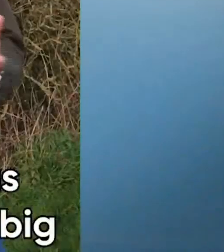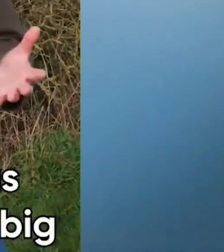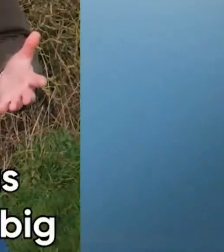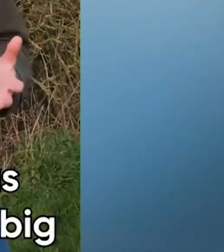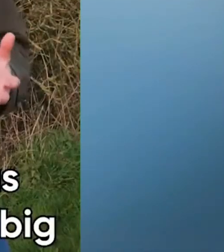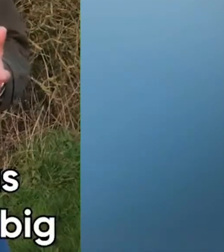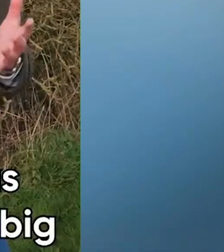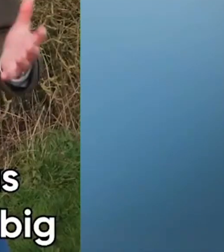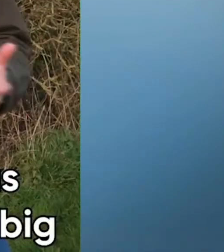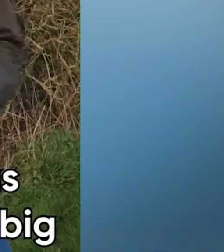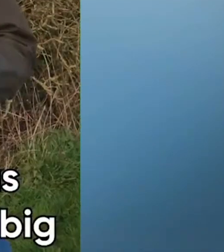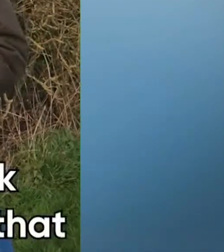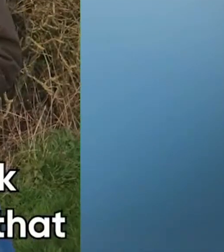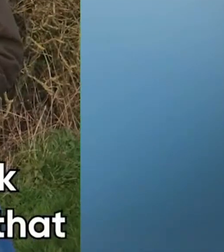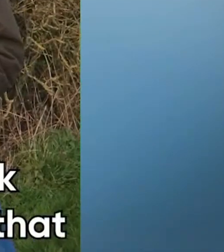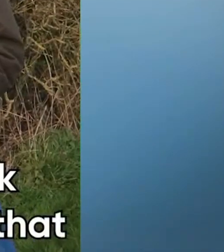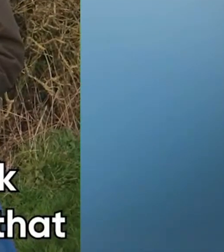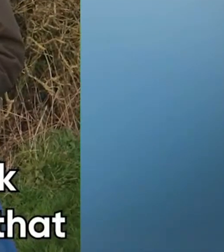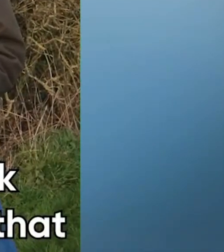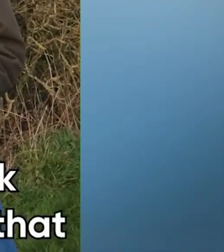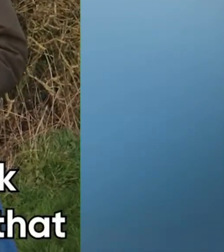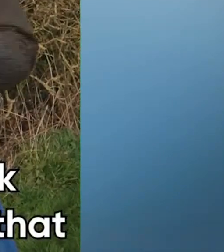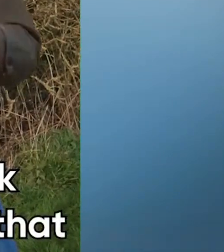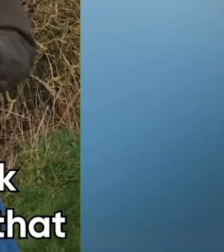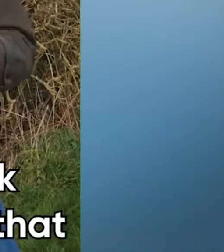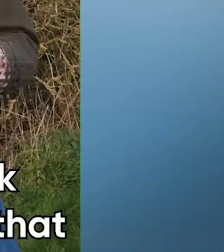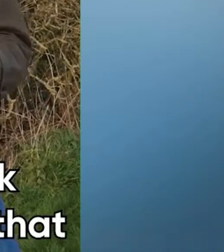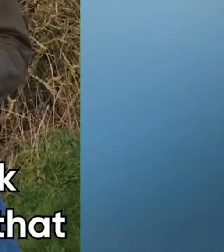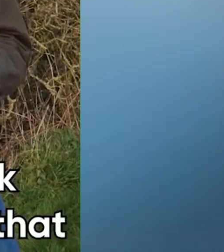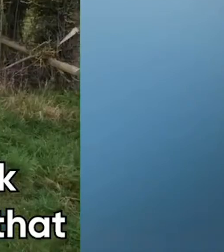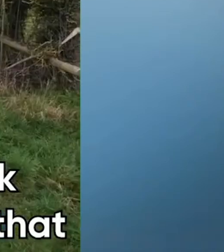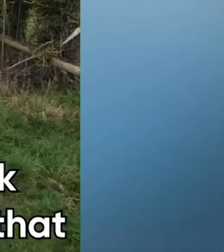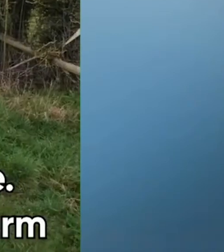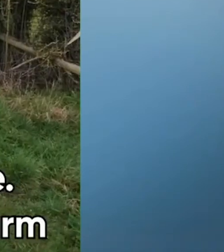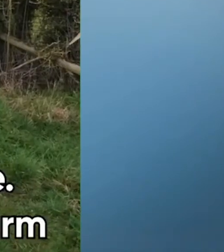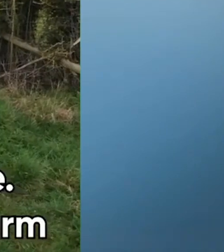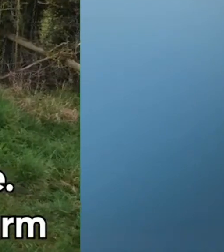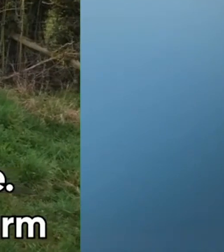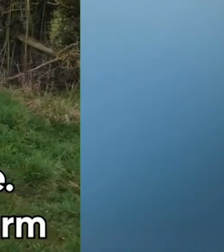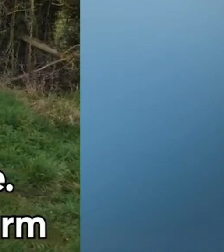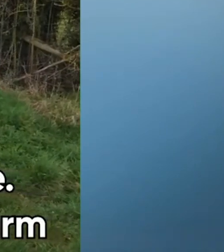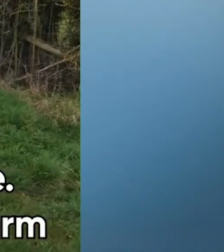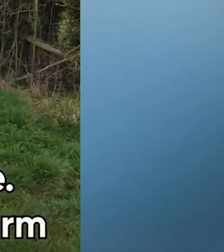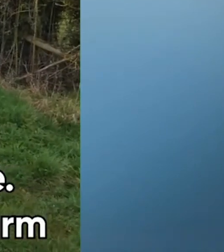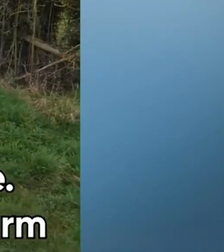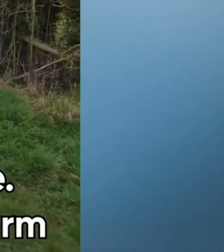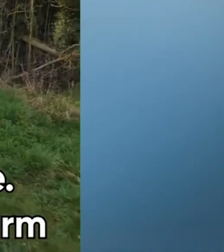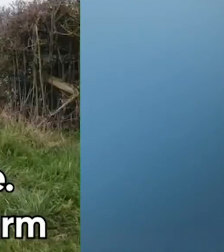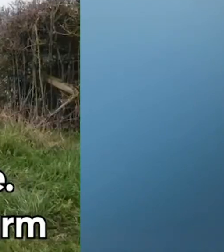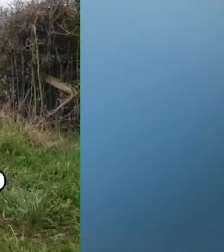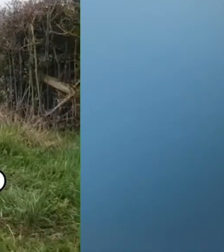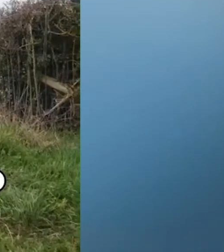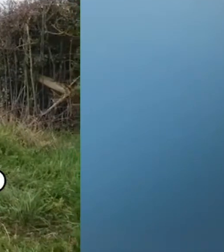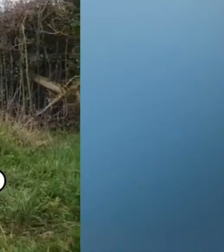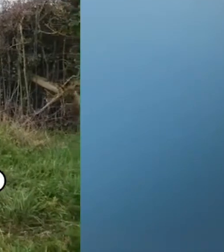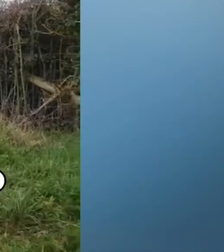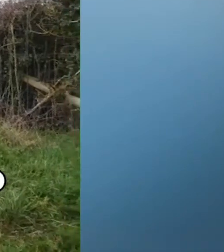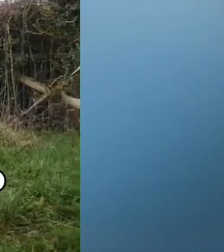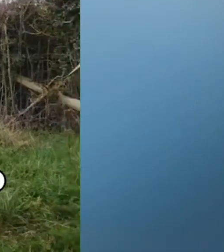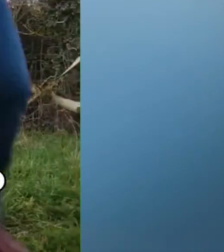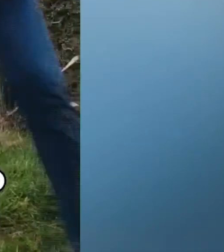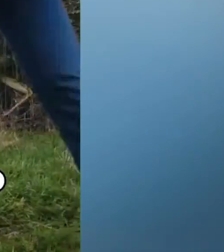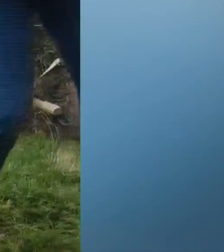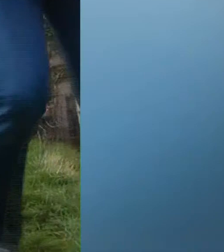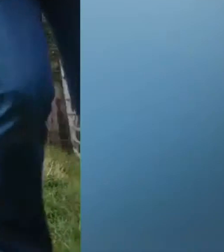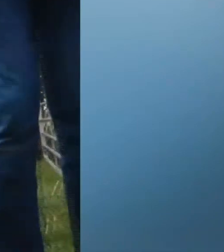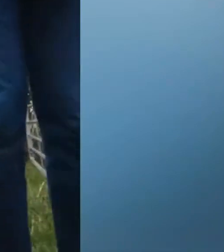Sheep worrying has always been quite a big problem, and I think there's a real feeling that it's on the increase. So I've come to a farm in Warwickshire to